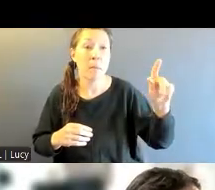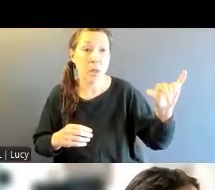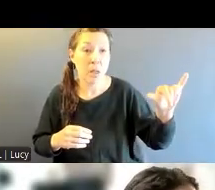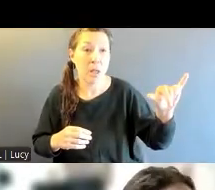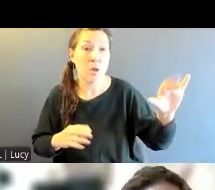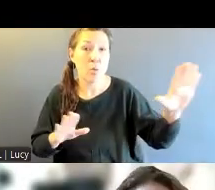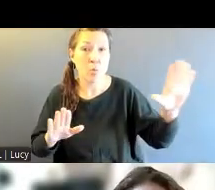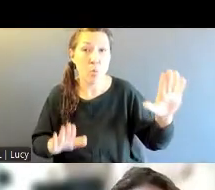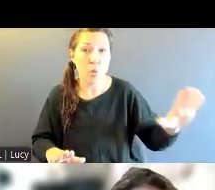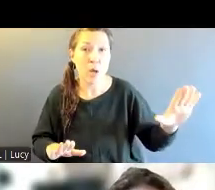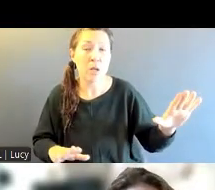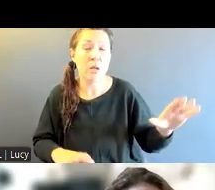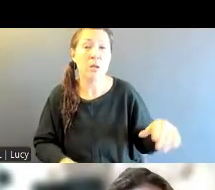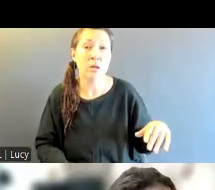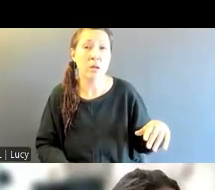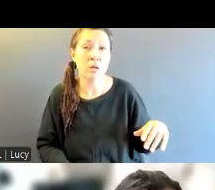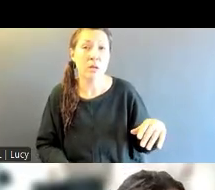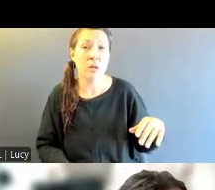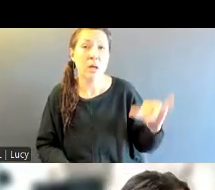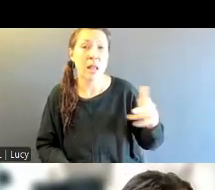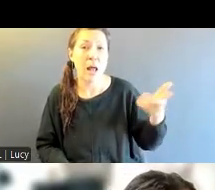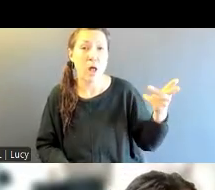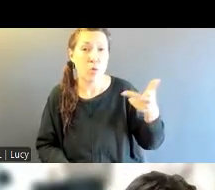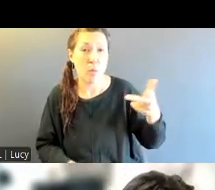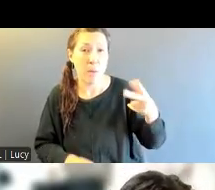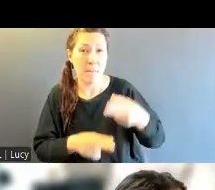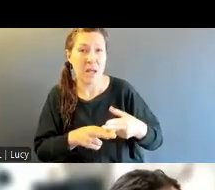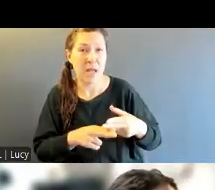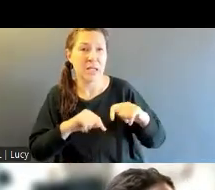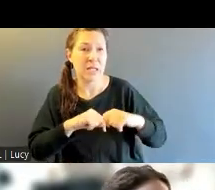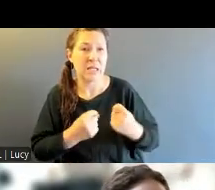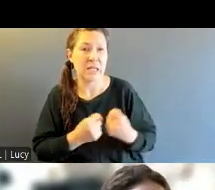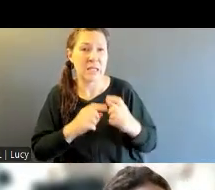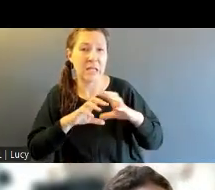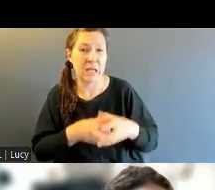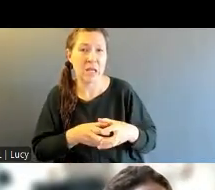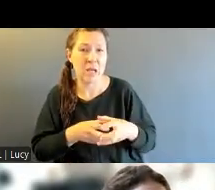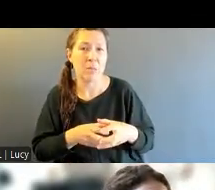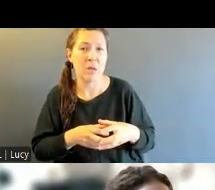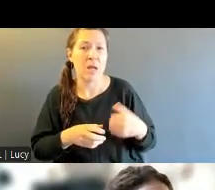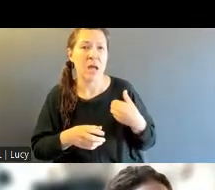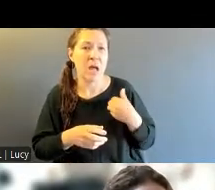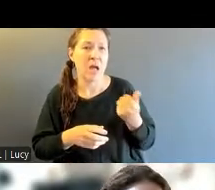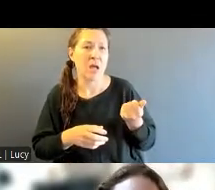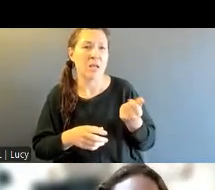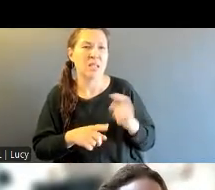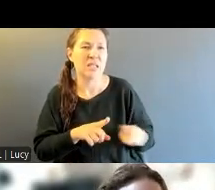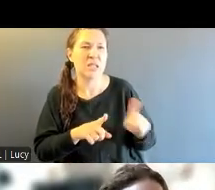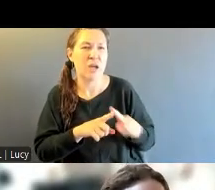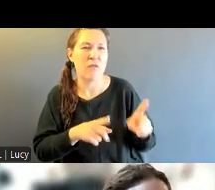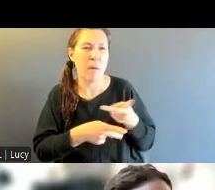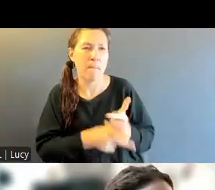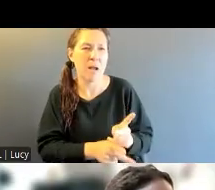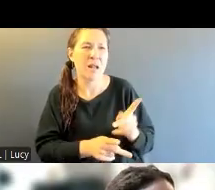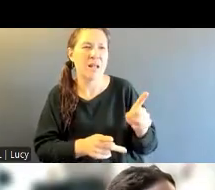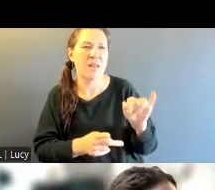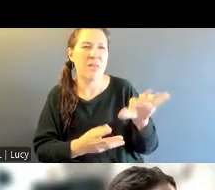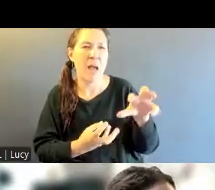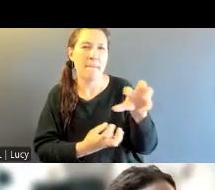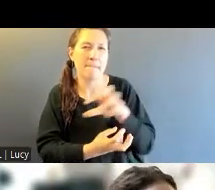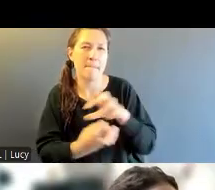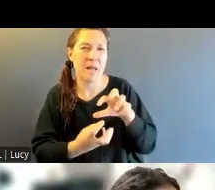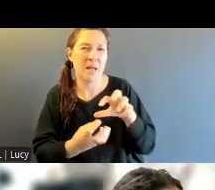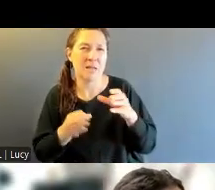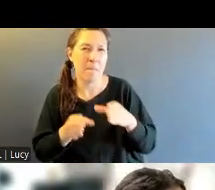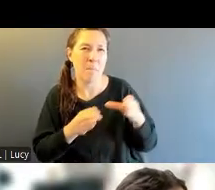Michelle. So, as we mentioned, our team is putting together several products. So this mixed methods spotlight, this is just a subset of one of the spotlights,